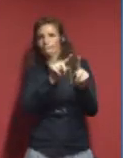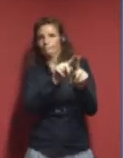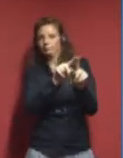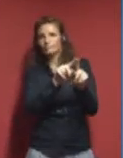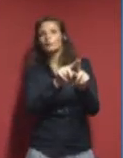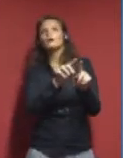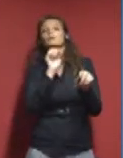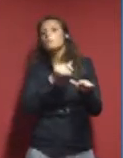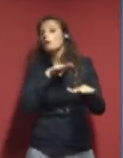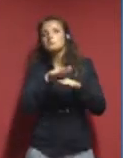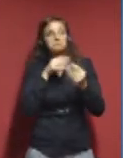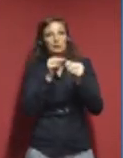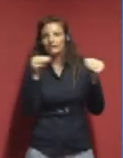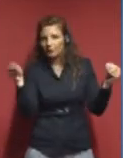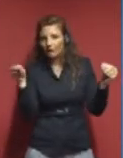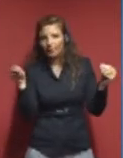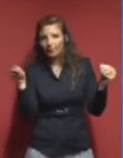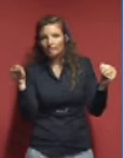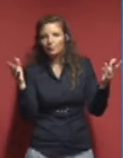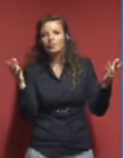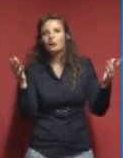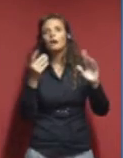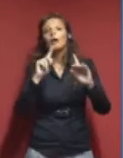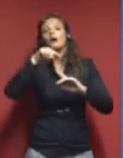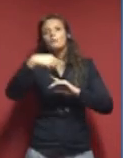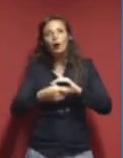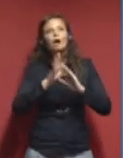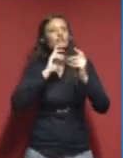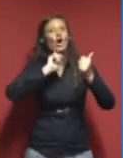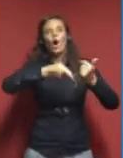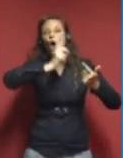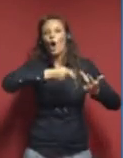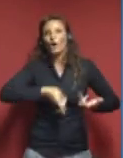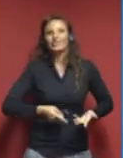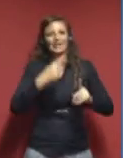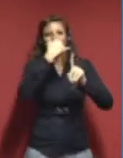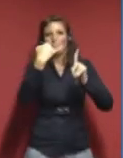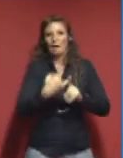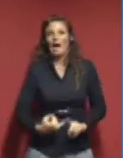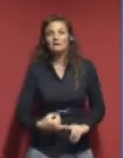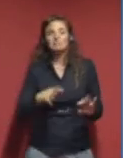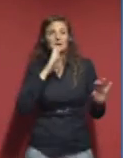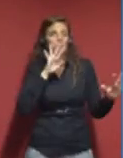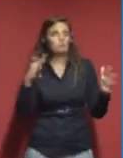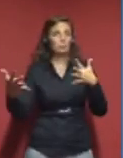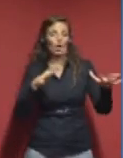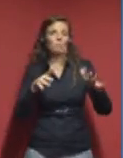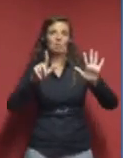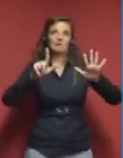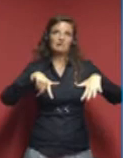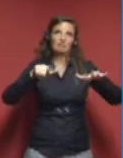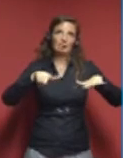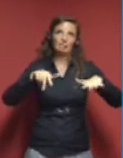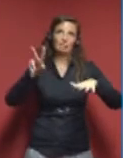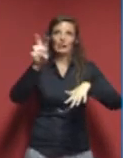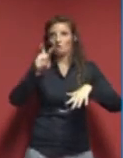materials and order all the parts. Total cost is about 7,000 USD and or euro. It's the